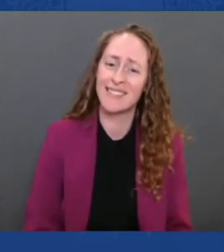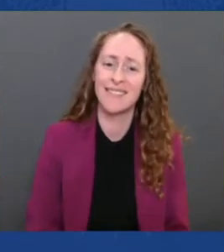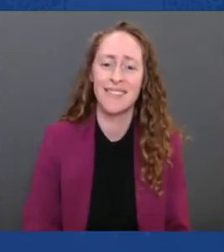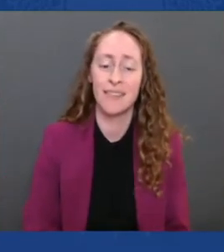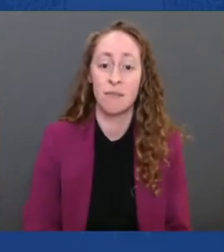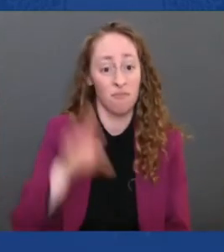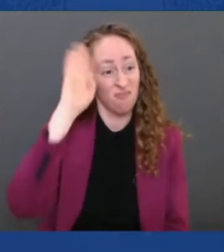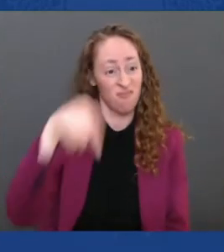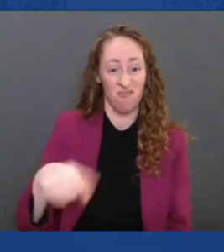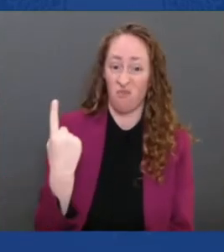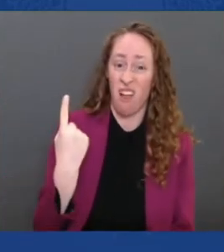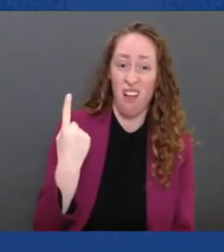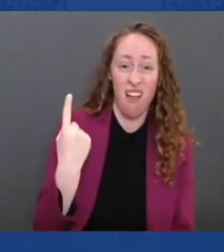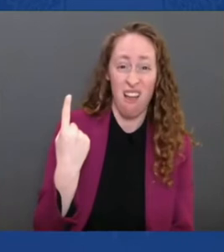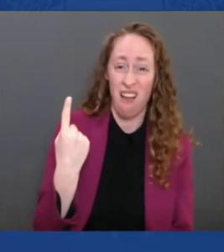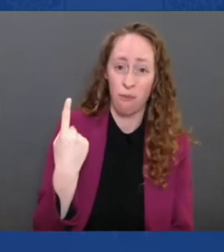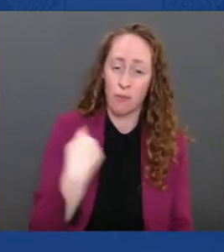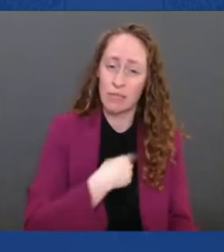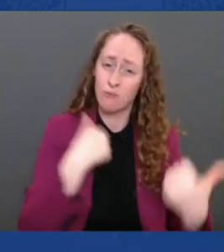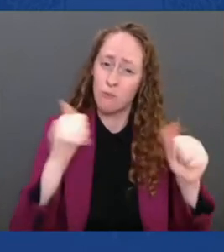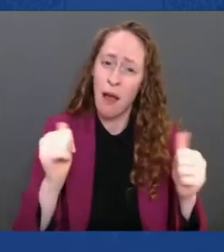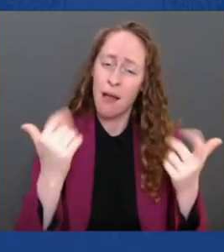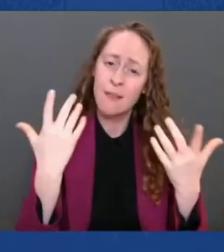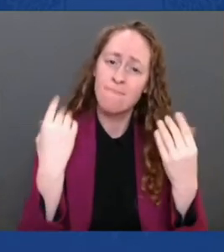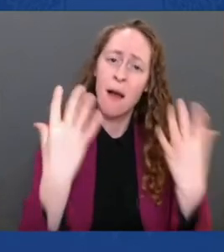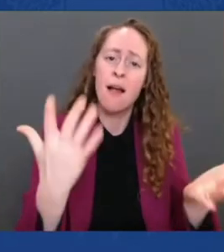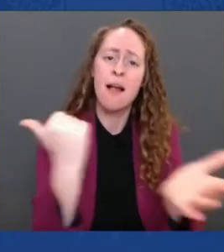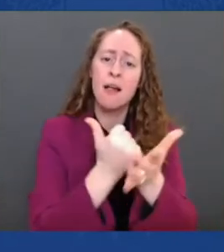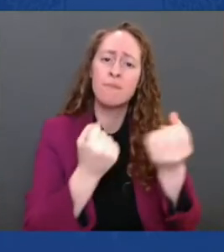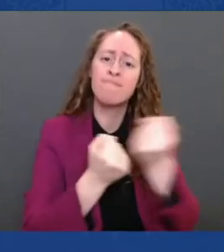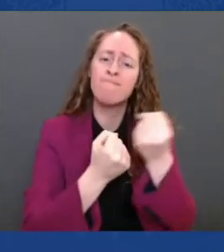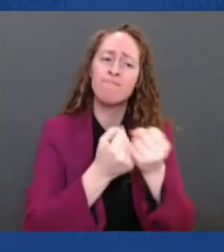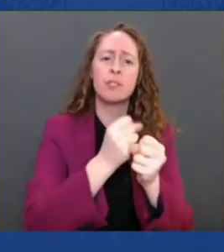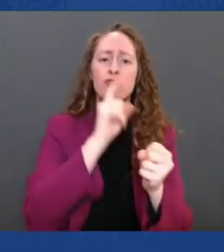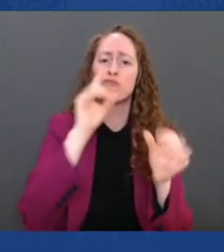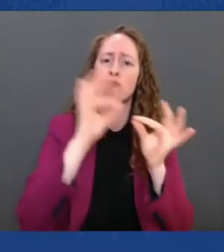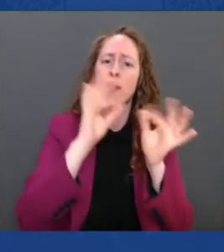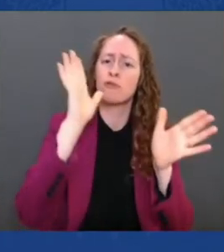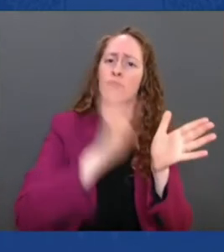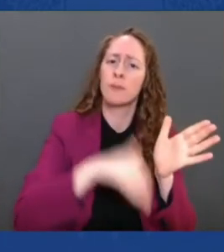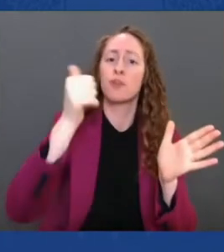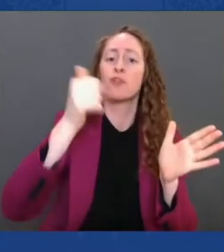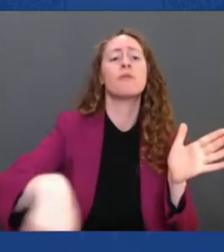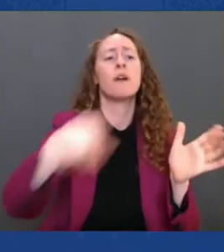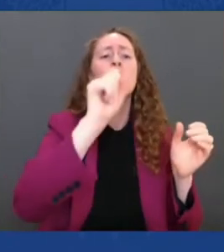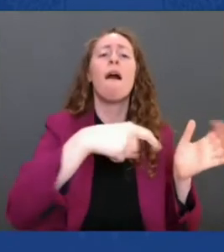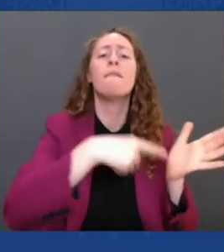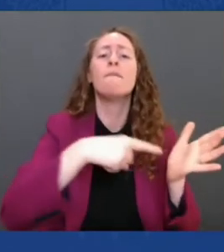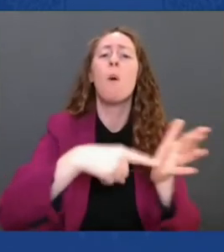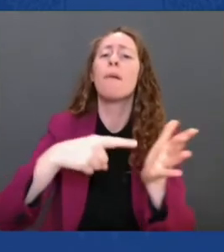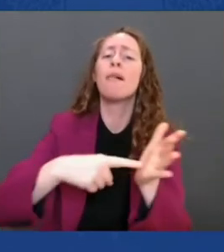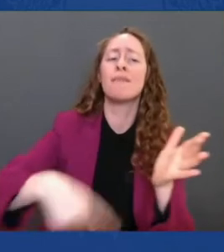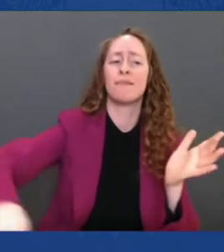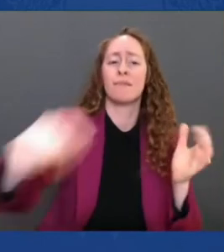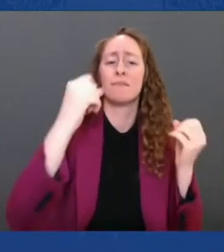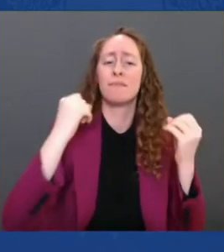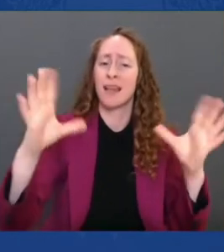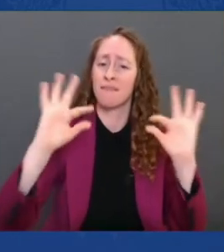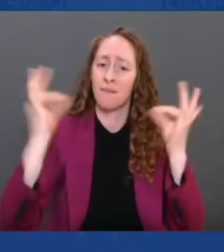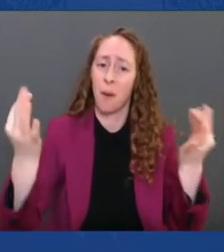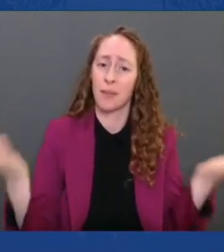internet to every single American. We're also promoting the competition. More than 65